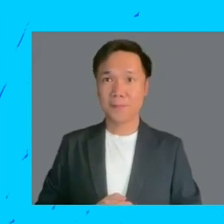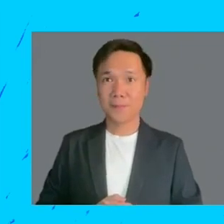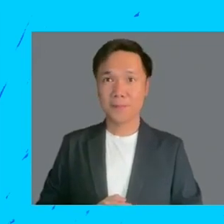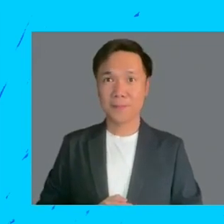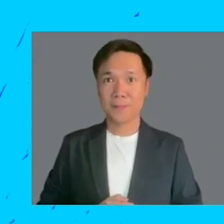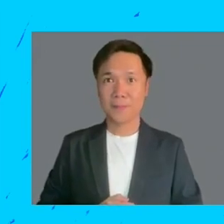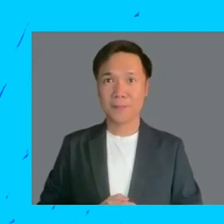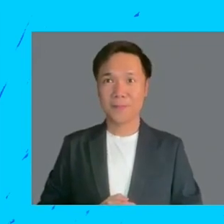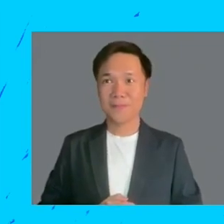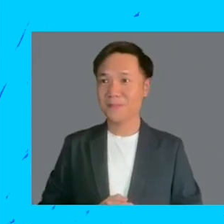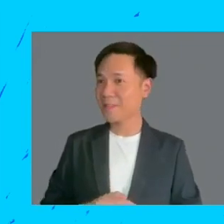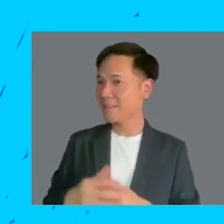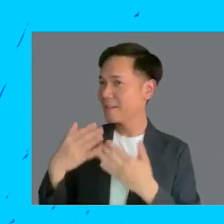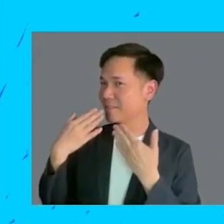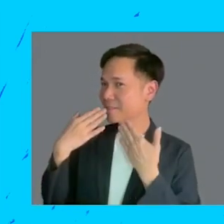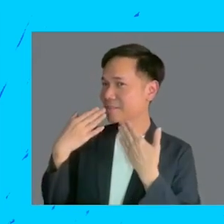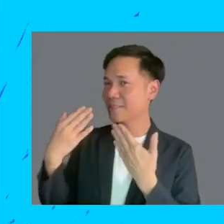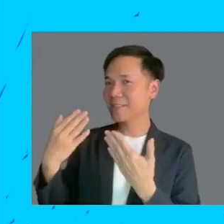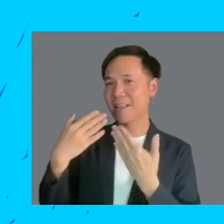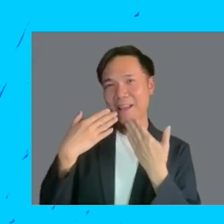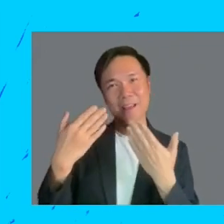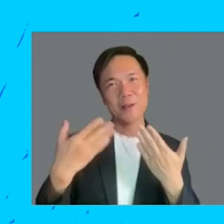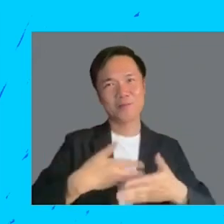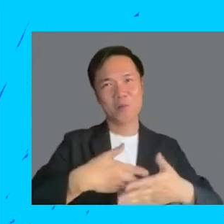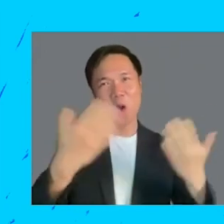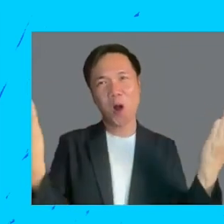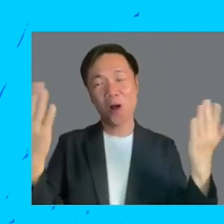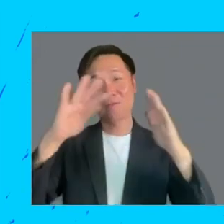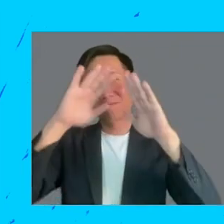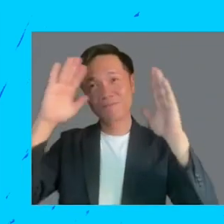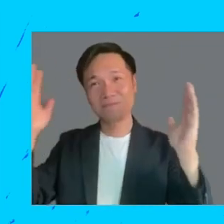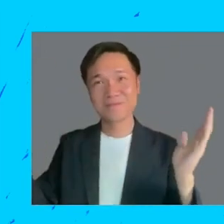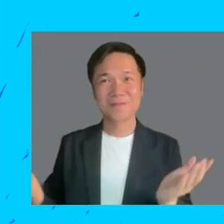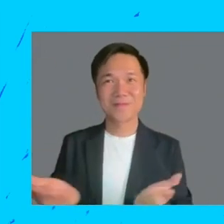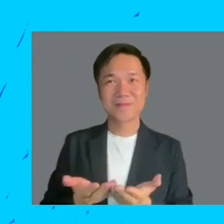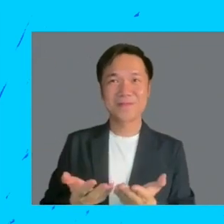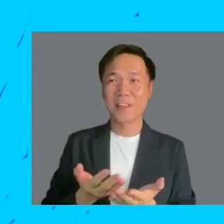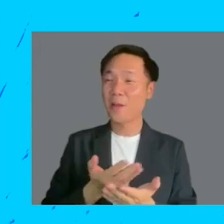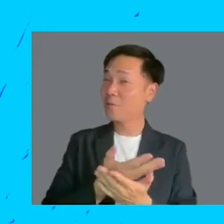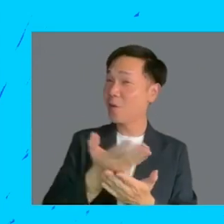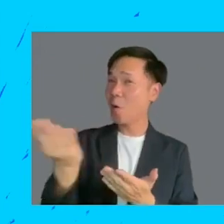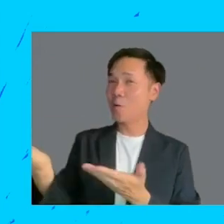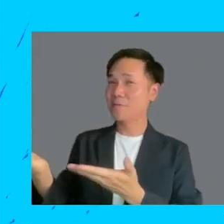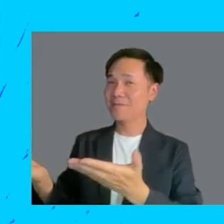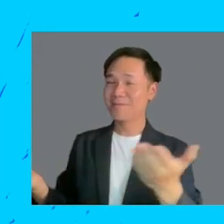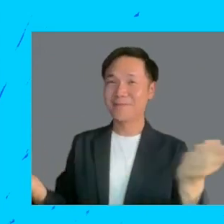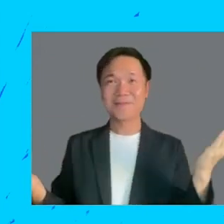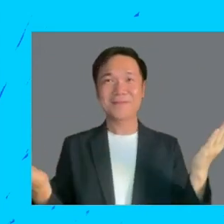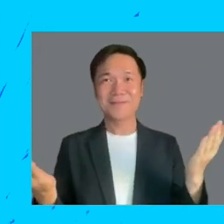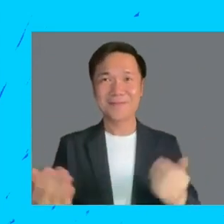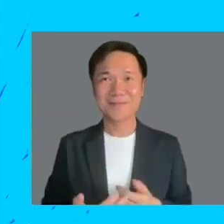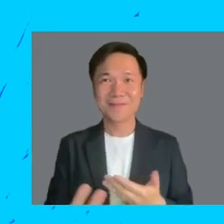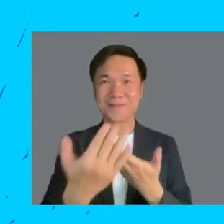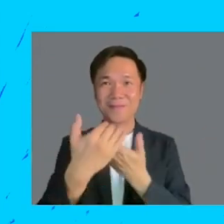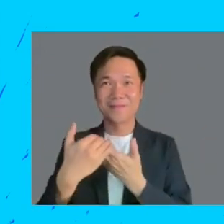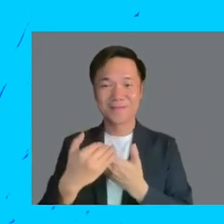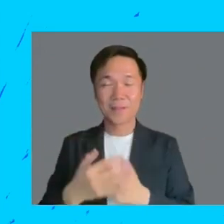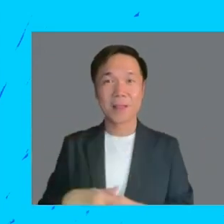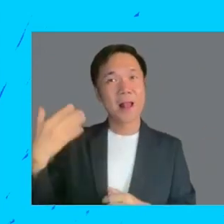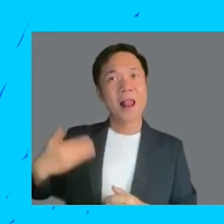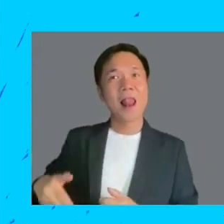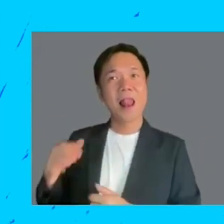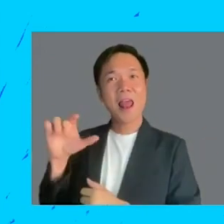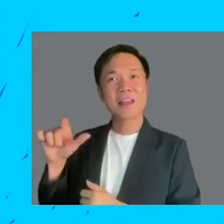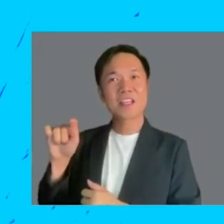Well, thank you, Ngosa. Good morning, good evening, good afternoon to everyone from wherever you are joining us from. I am Leticia